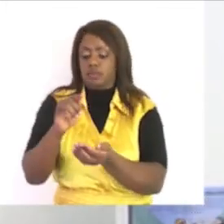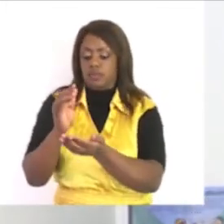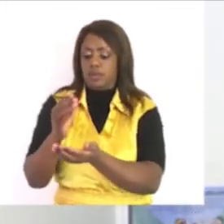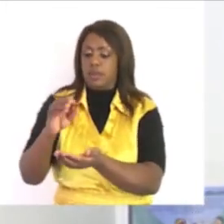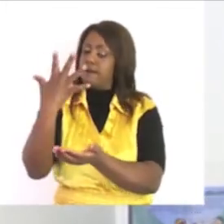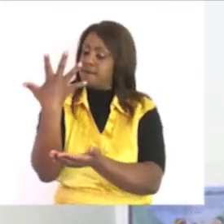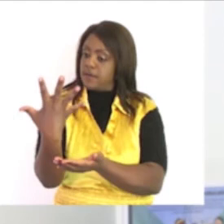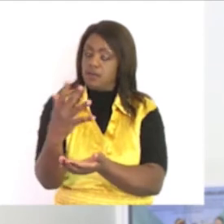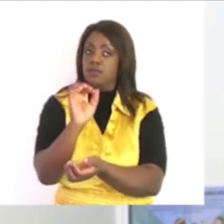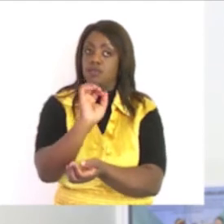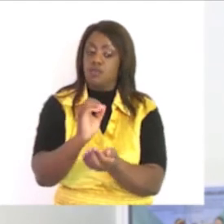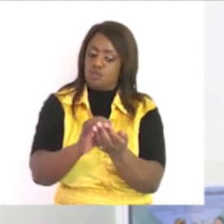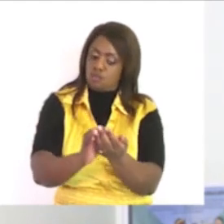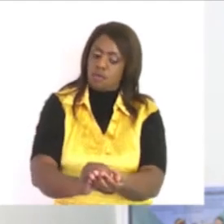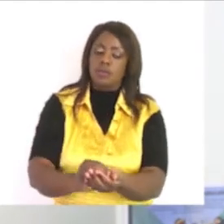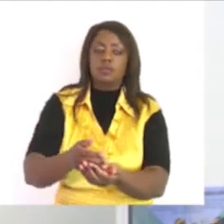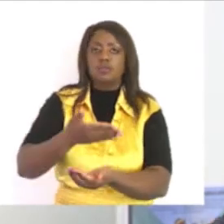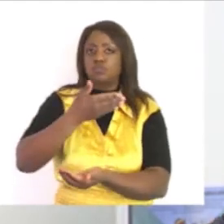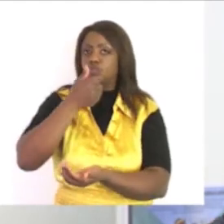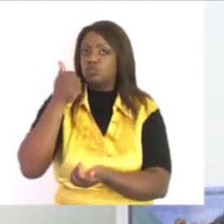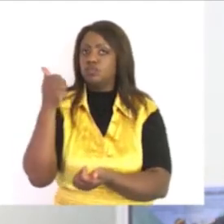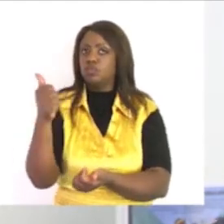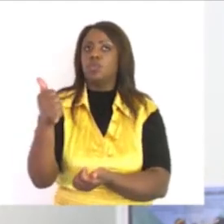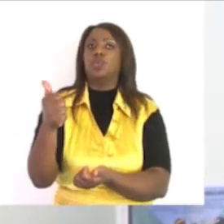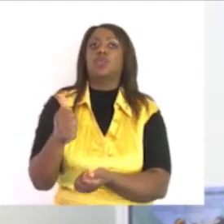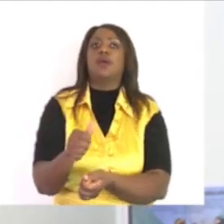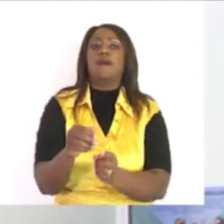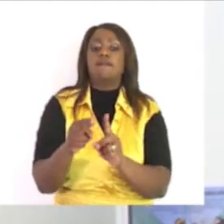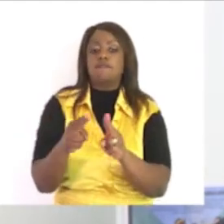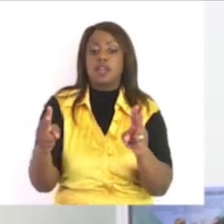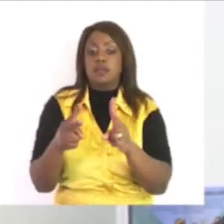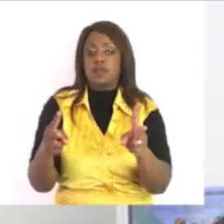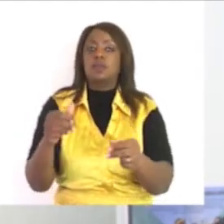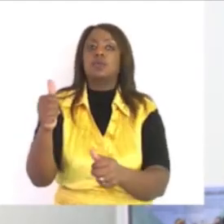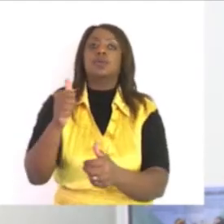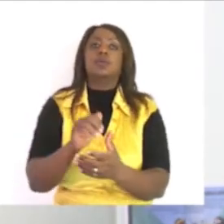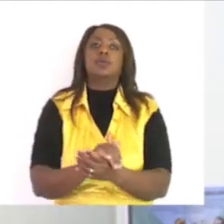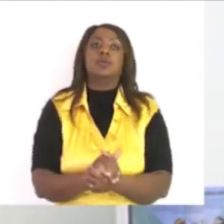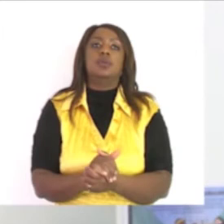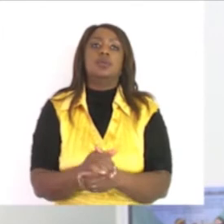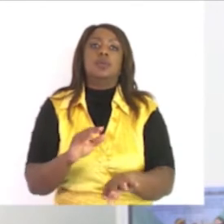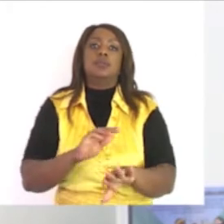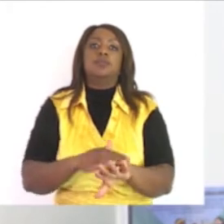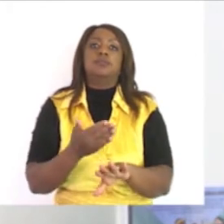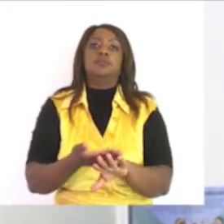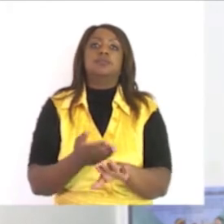So we need to do an experiment here. So for the height